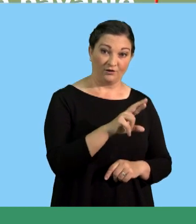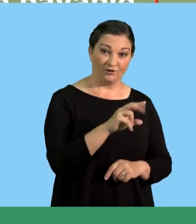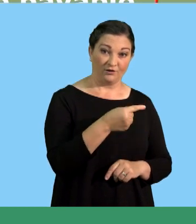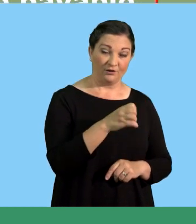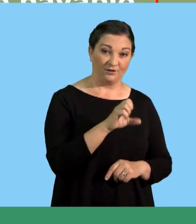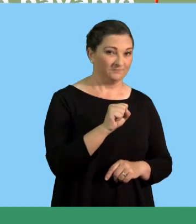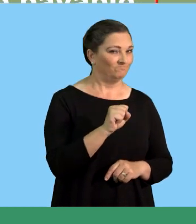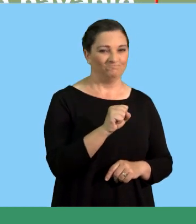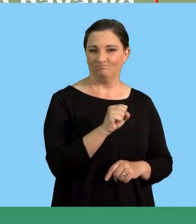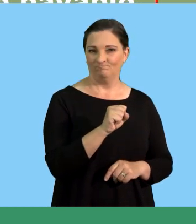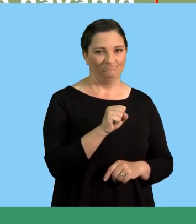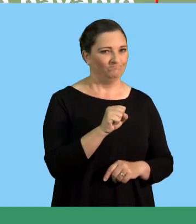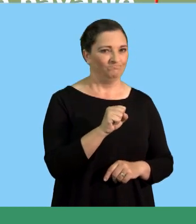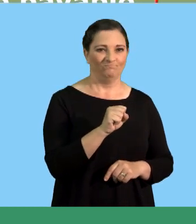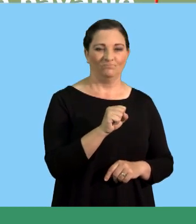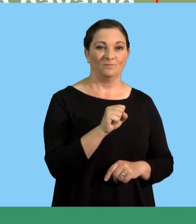guaranteed